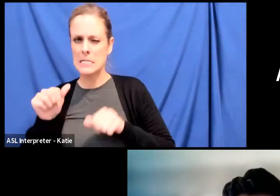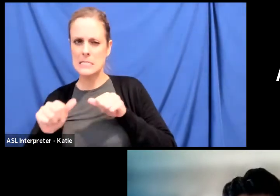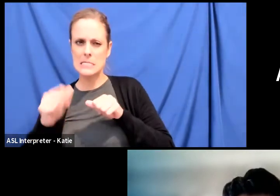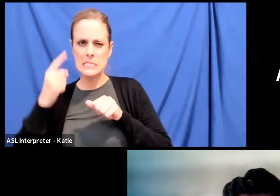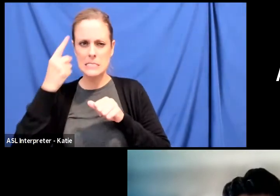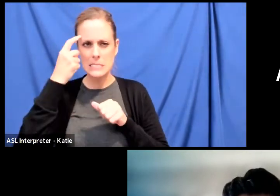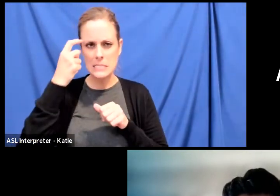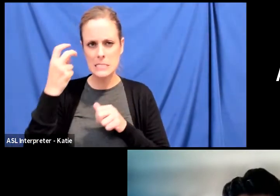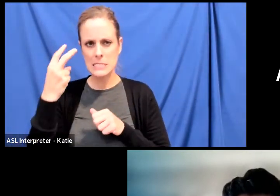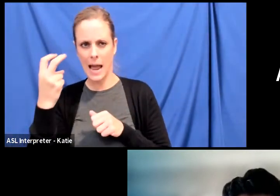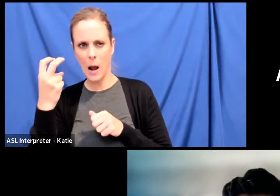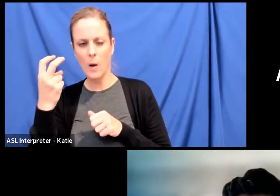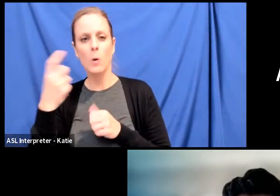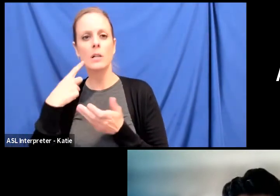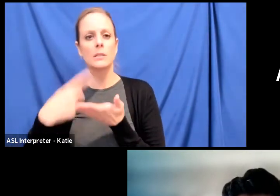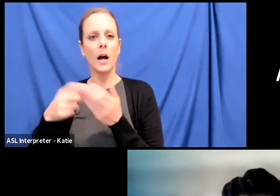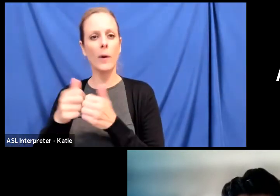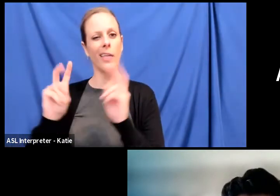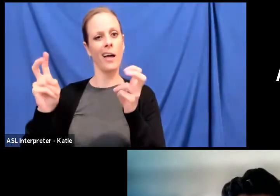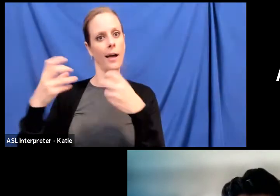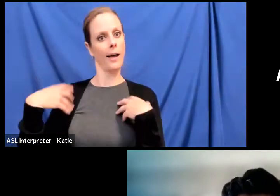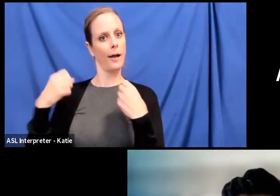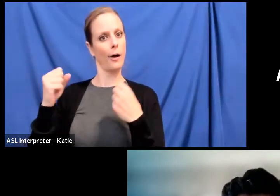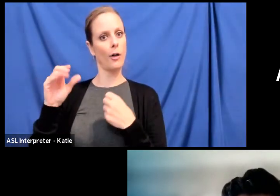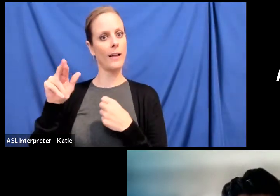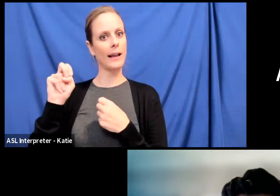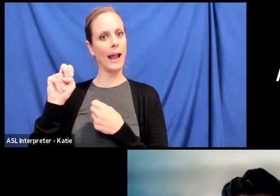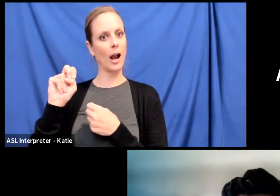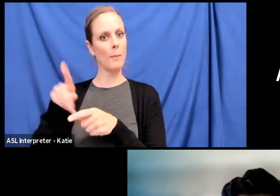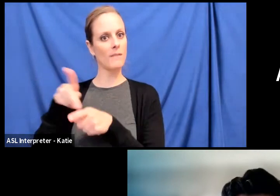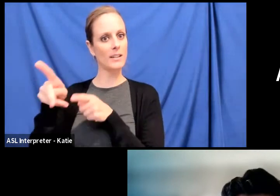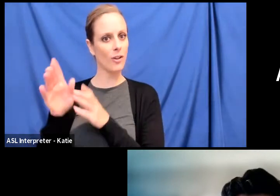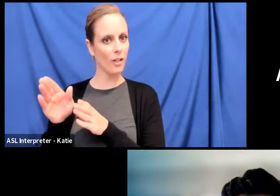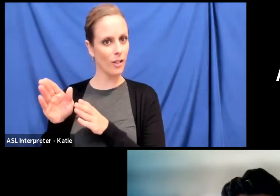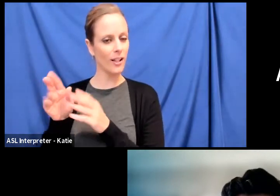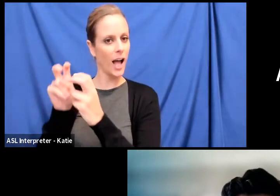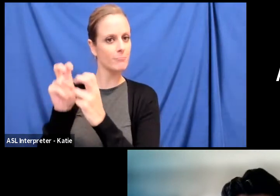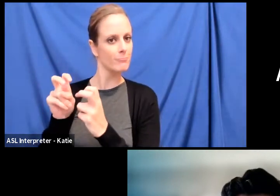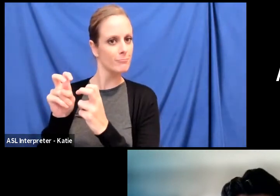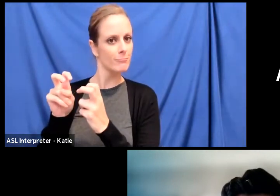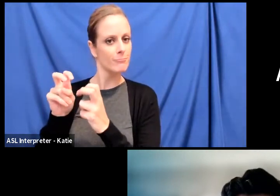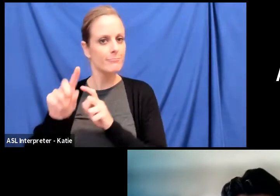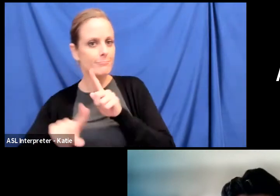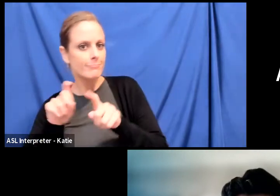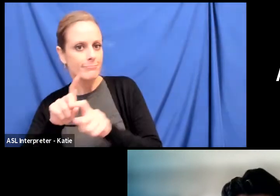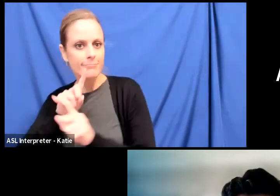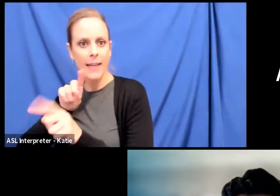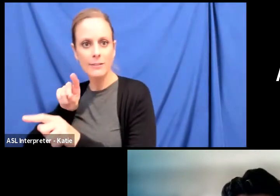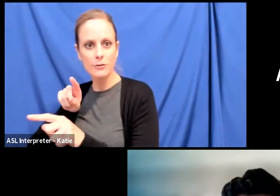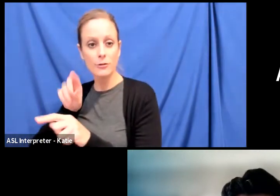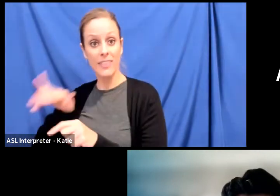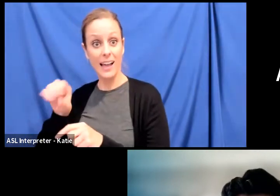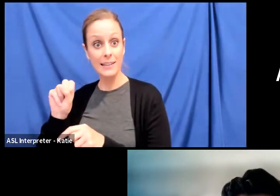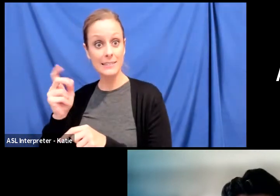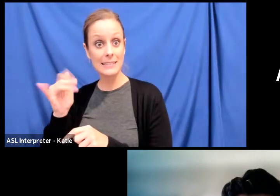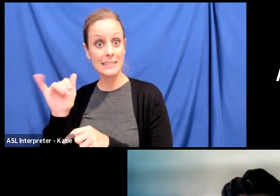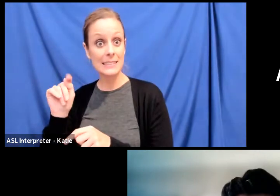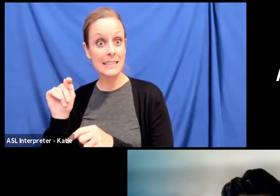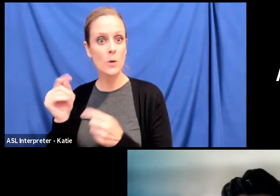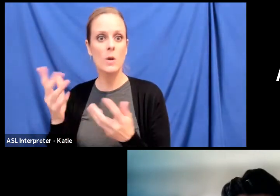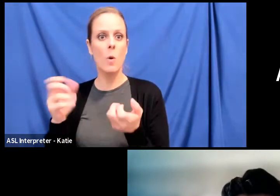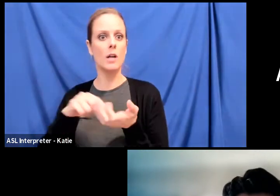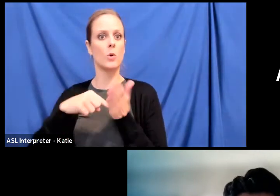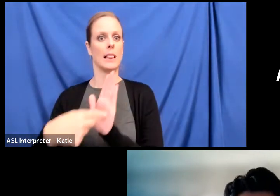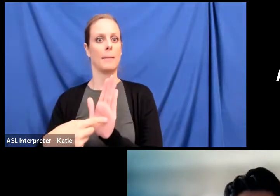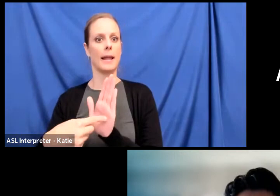a quote unquote healthcare professional who is able to answer some of their questions. And with this one, we really want to illuminate